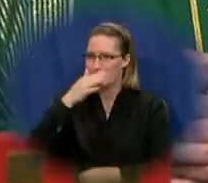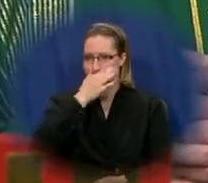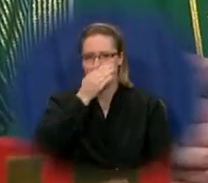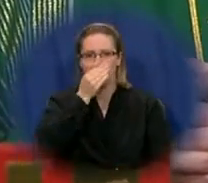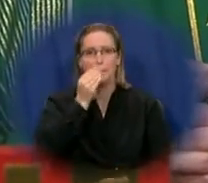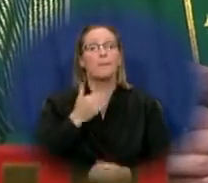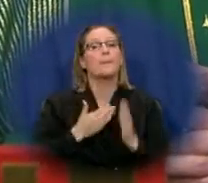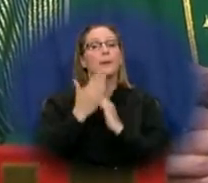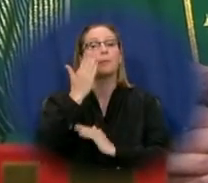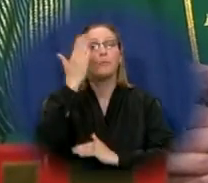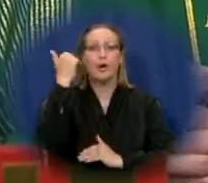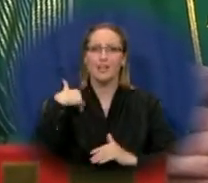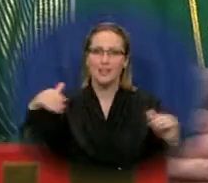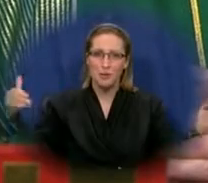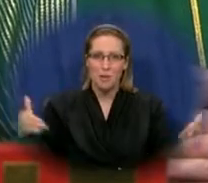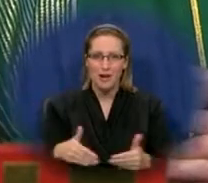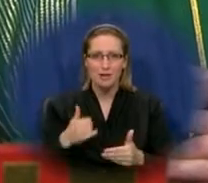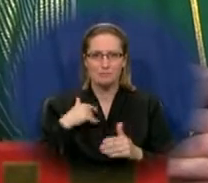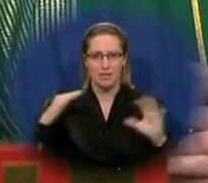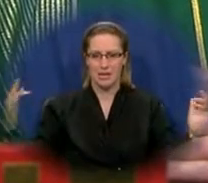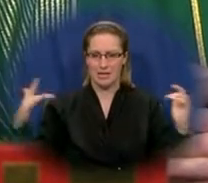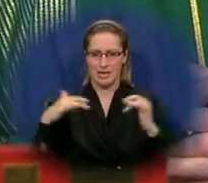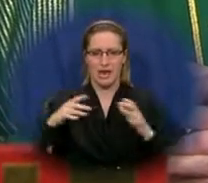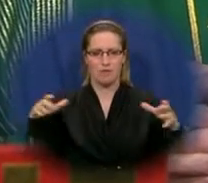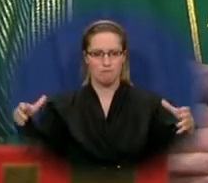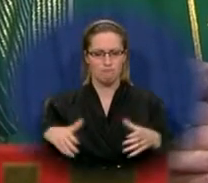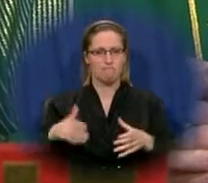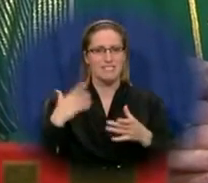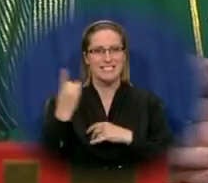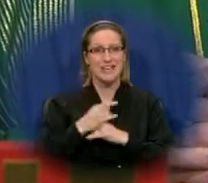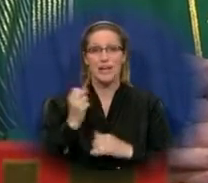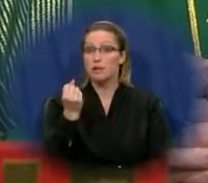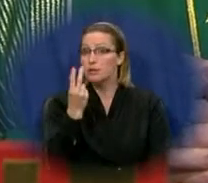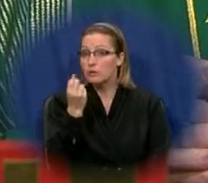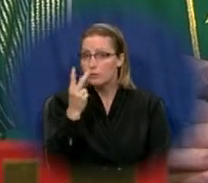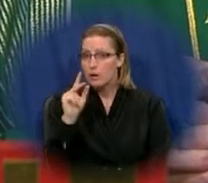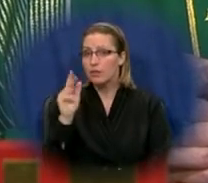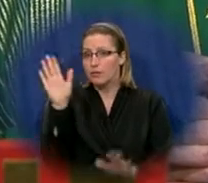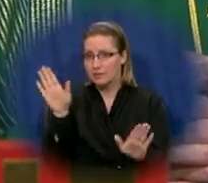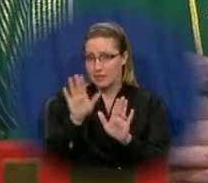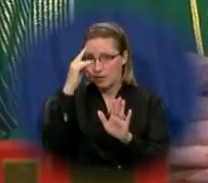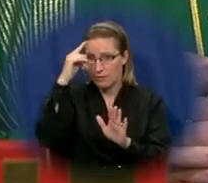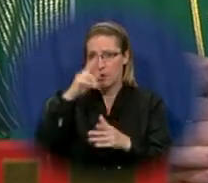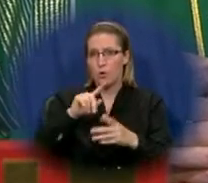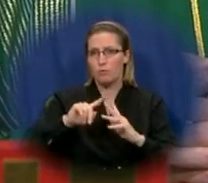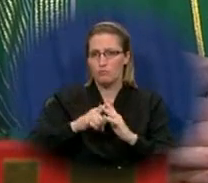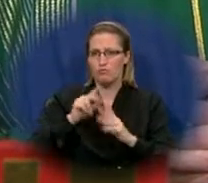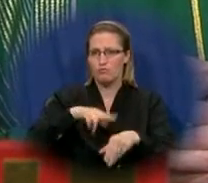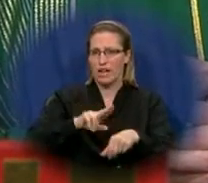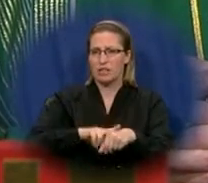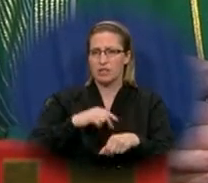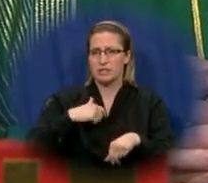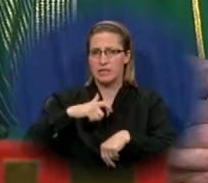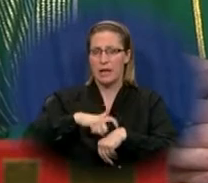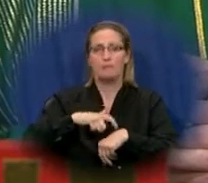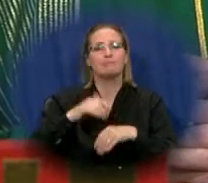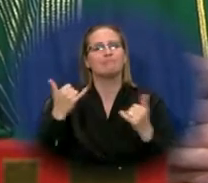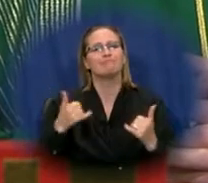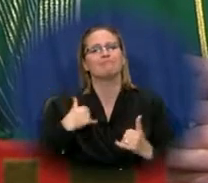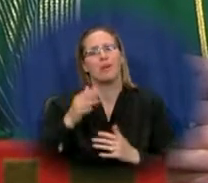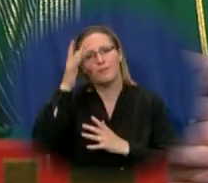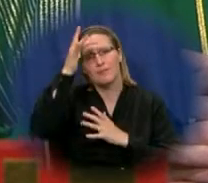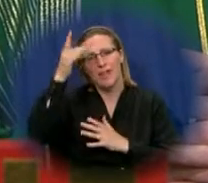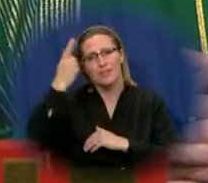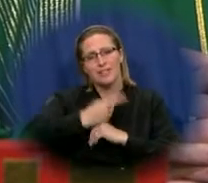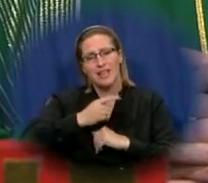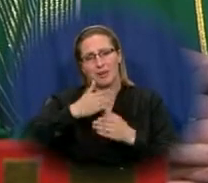Good morning and welcome as we gather on this 12th Sunday of Ordinary Time, and also on this Father's Day weekend, a very